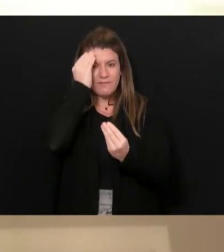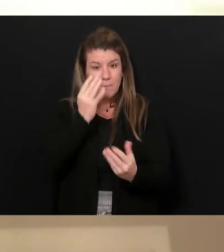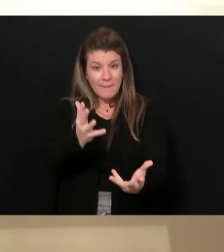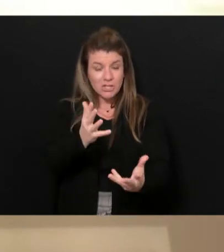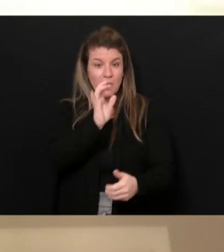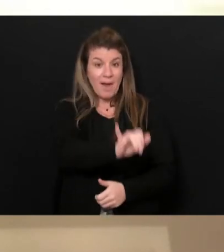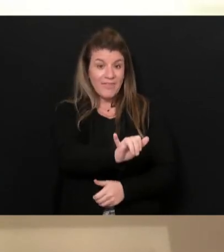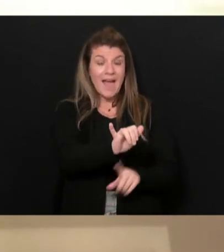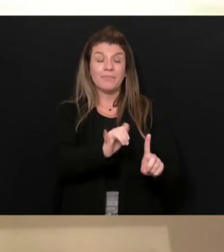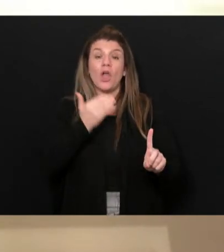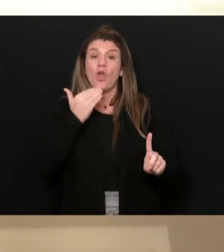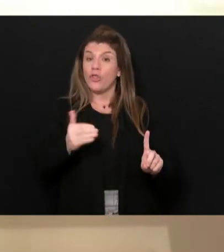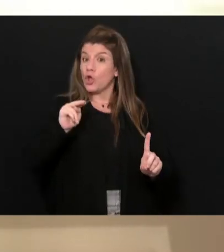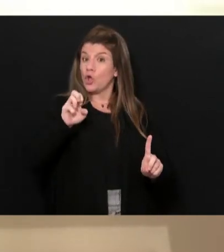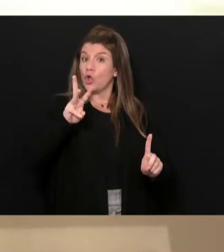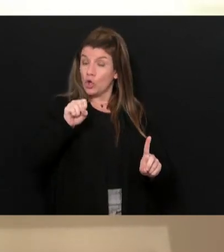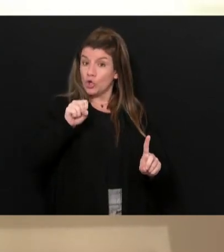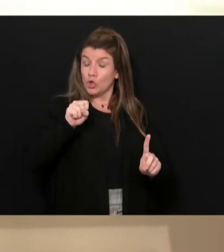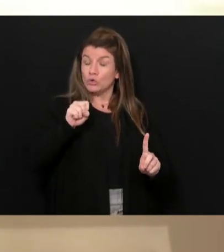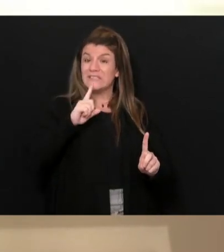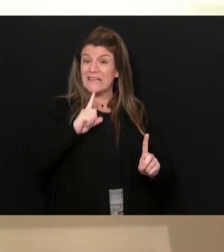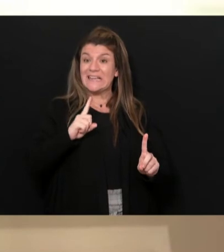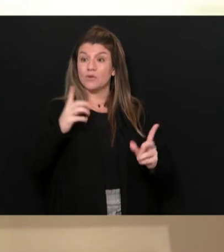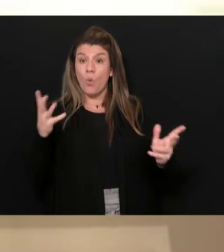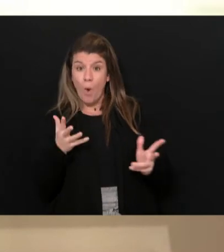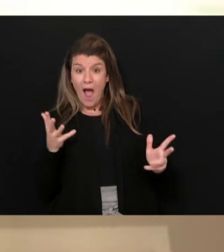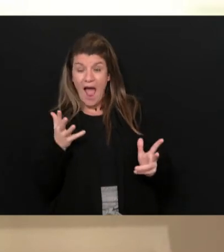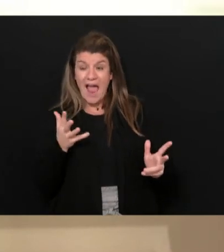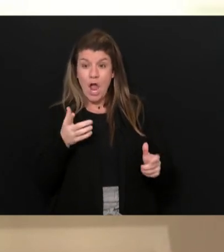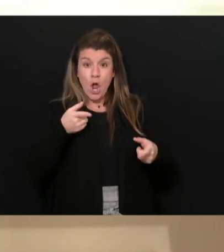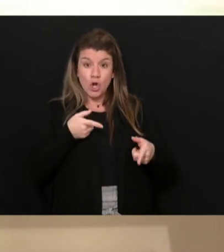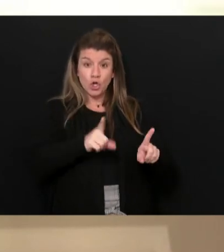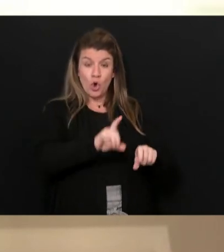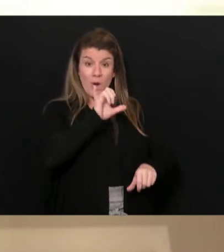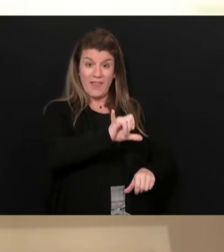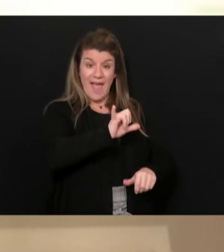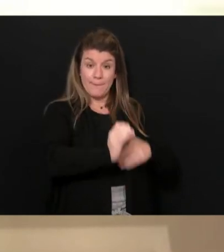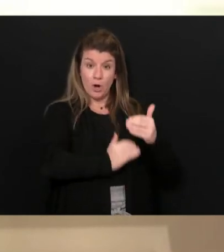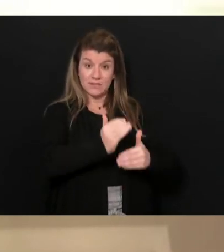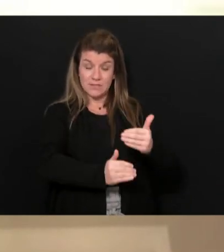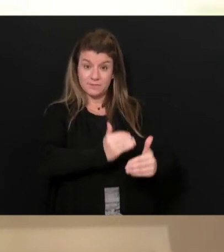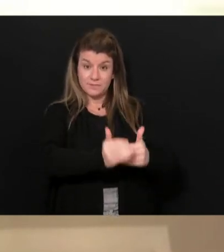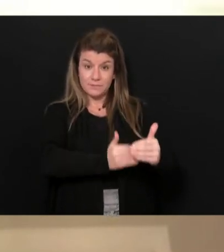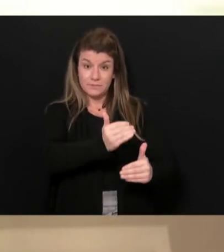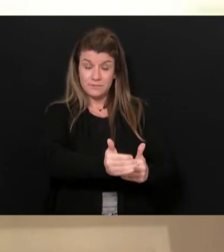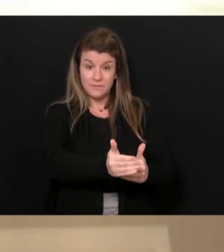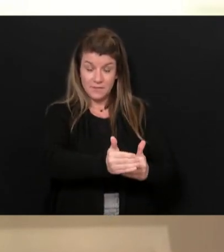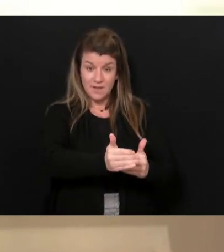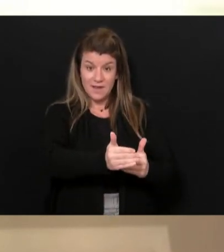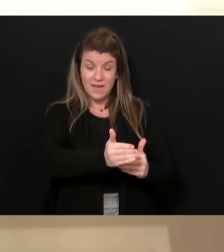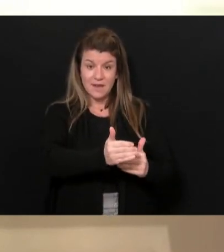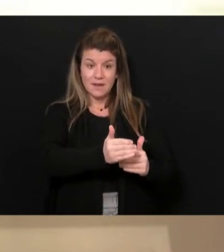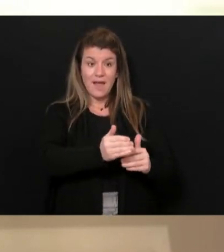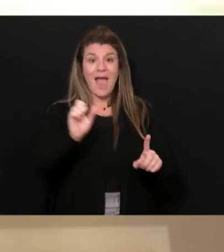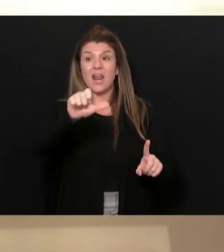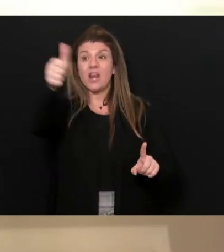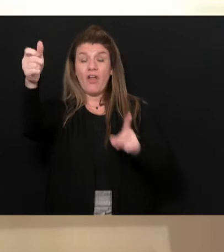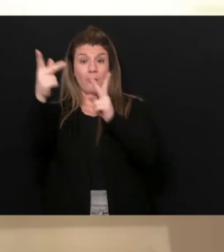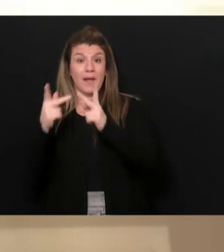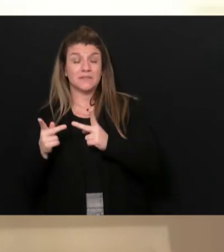good news is that at another point in that process, at another